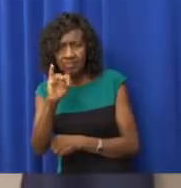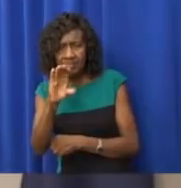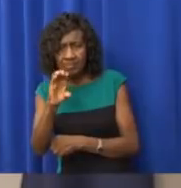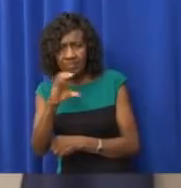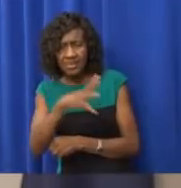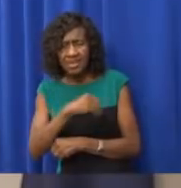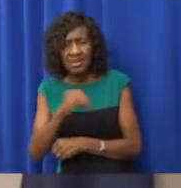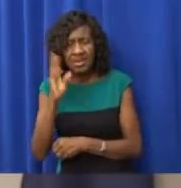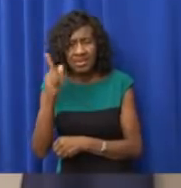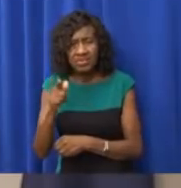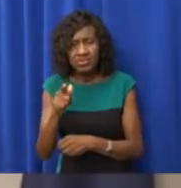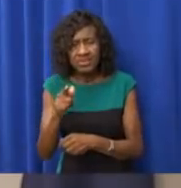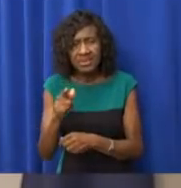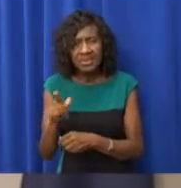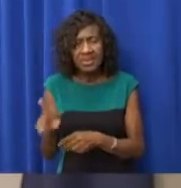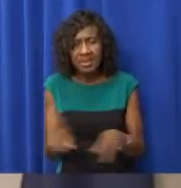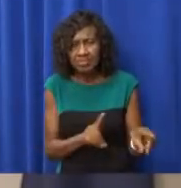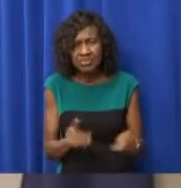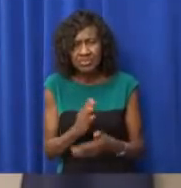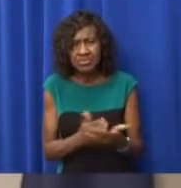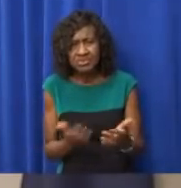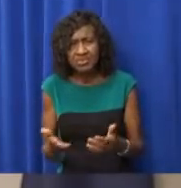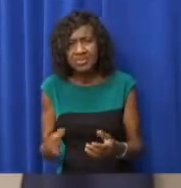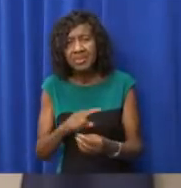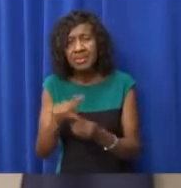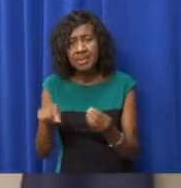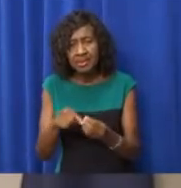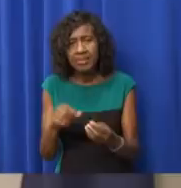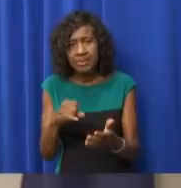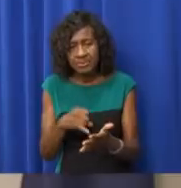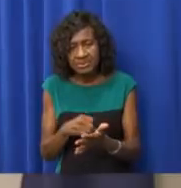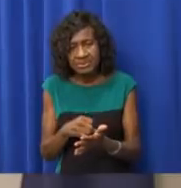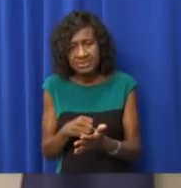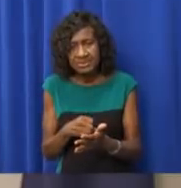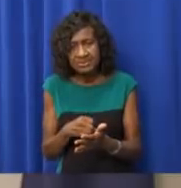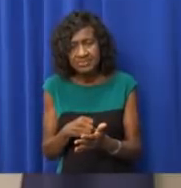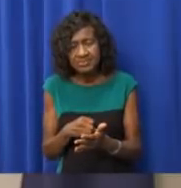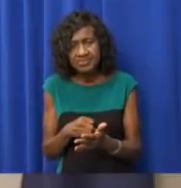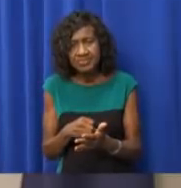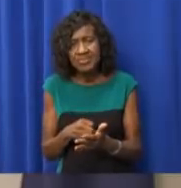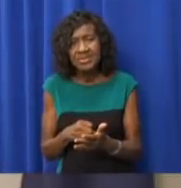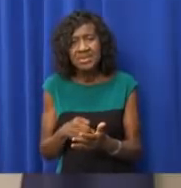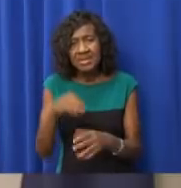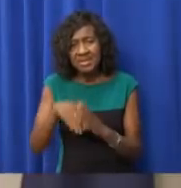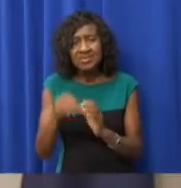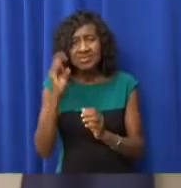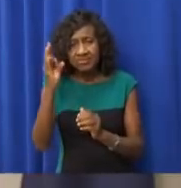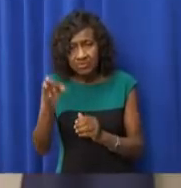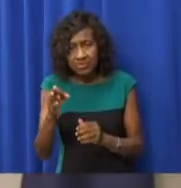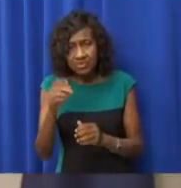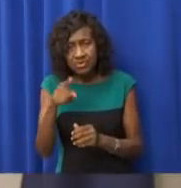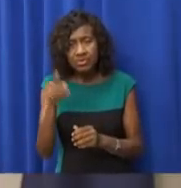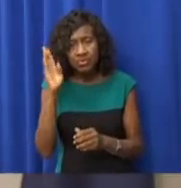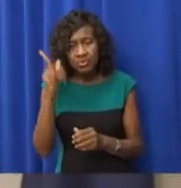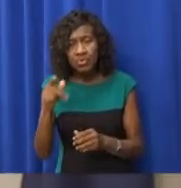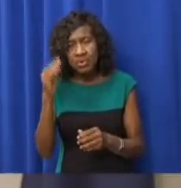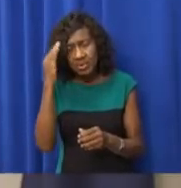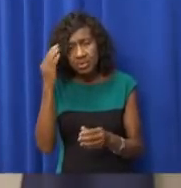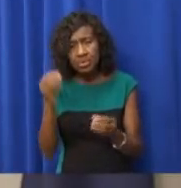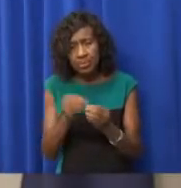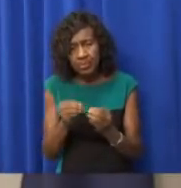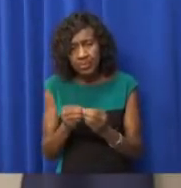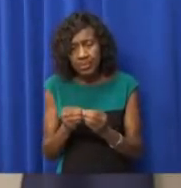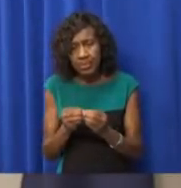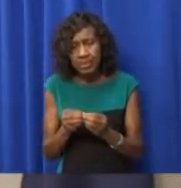solutions to these areas. A further update in this regard will be shared soon. We are still dealing with the problem of